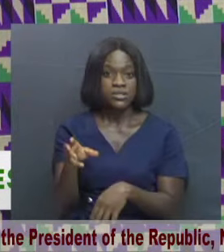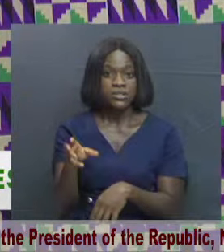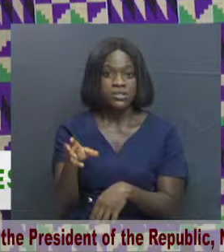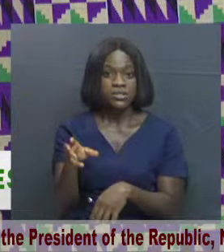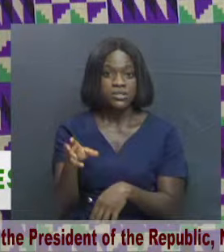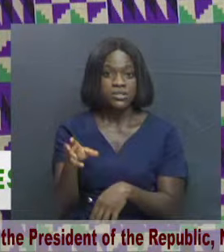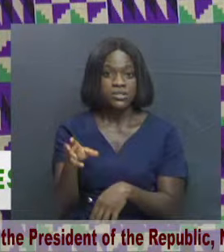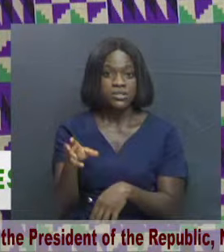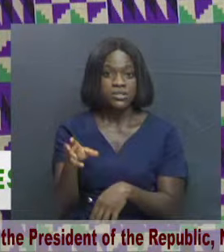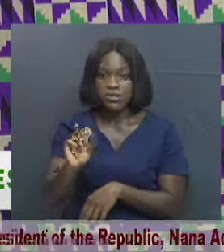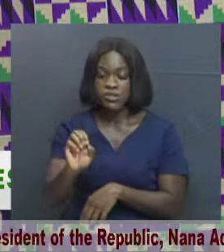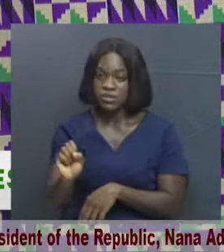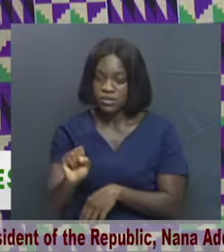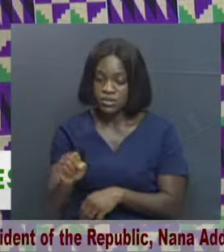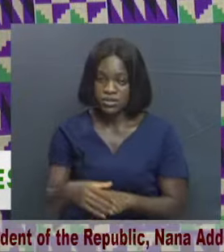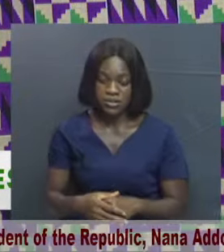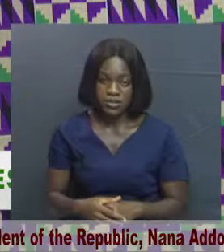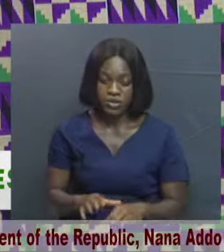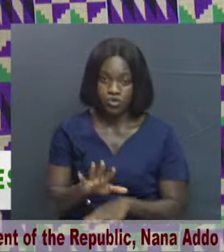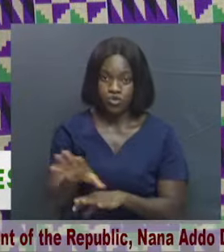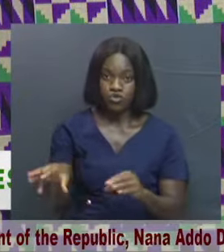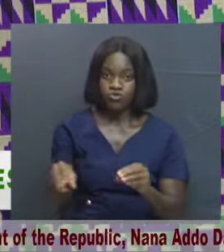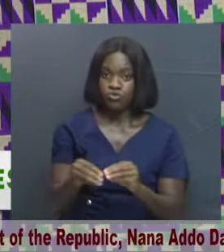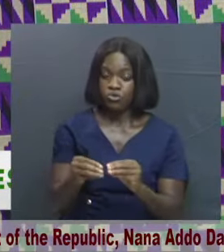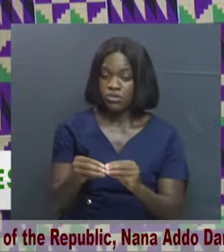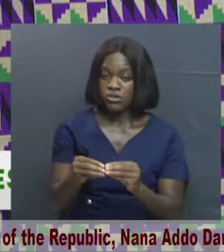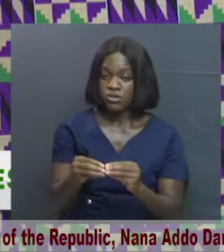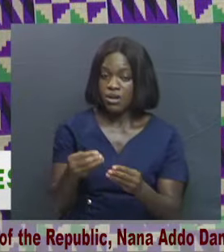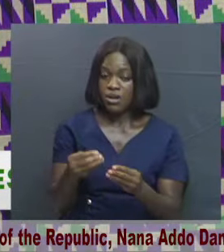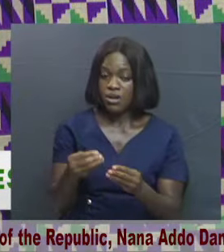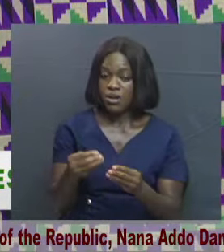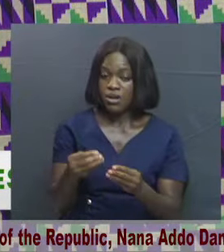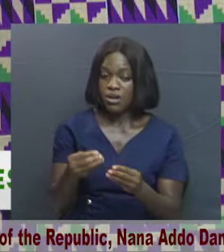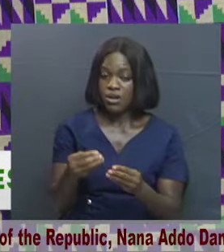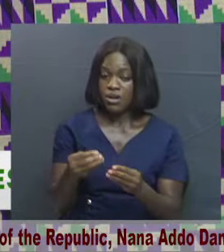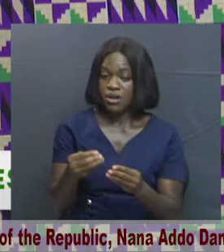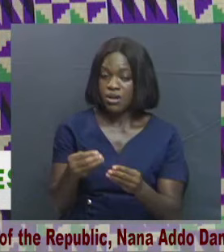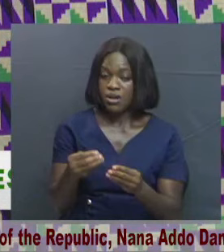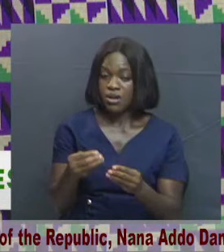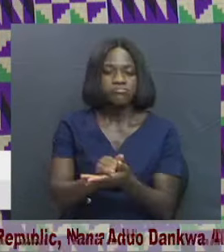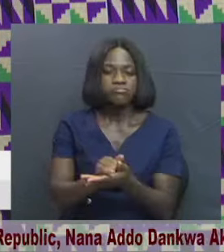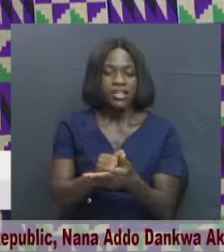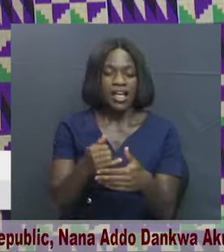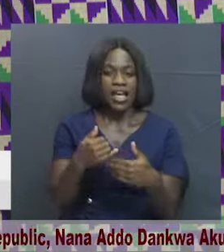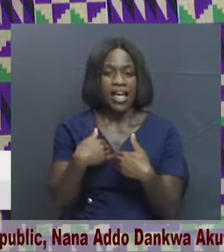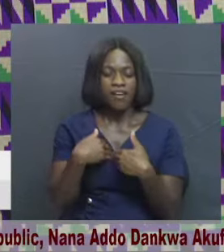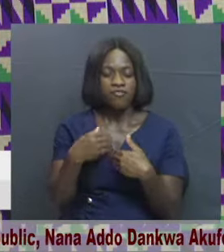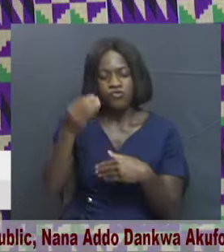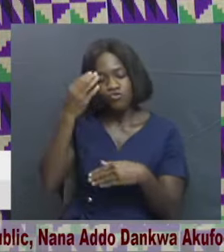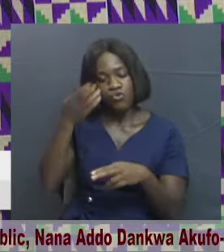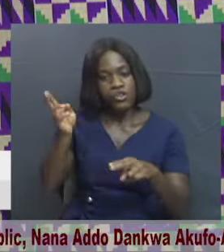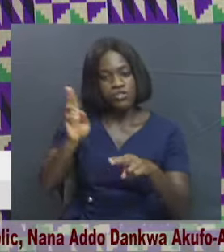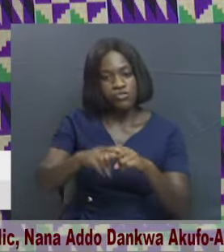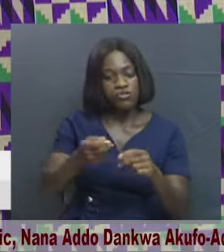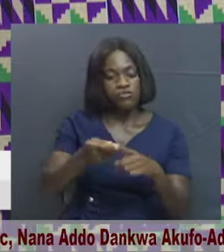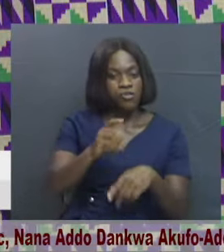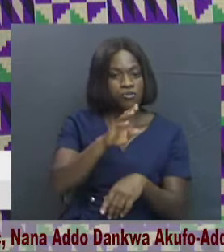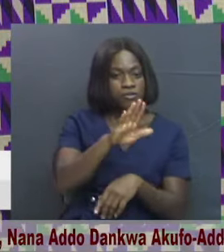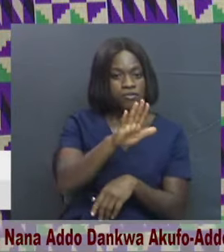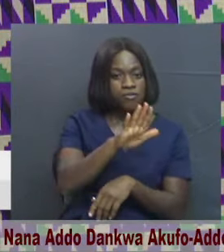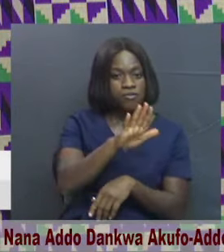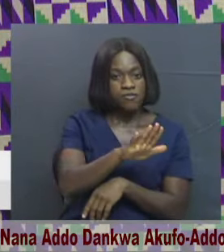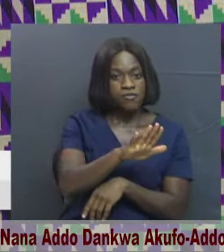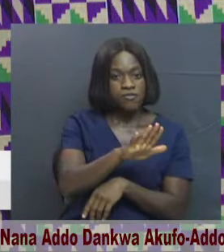total benefit expenditure for government under the snit scheme alone is projected to increase from 54 from